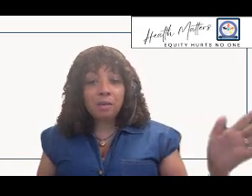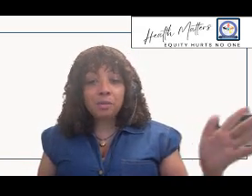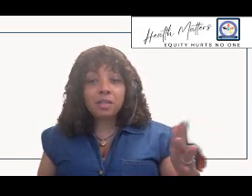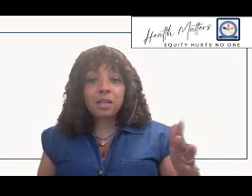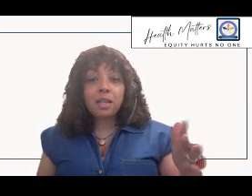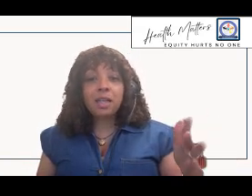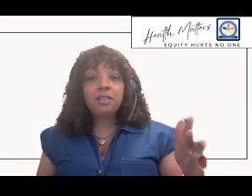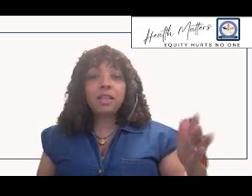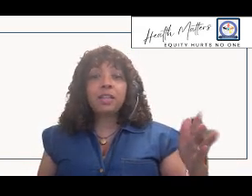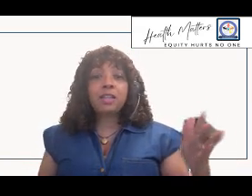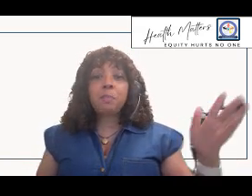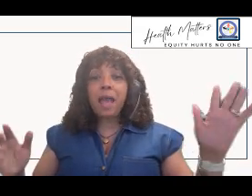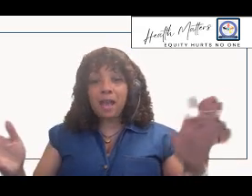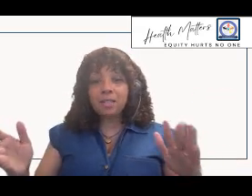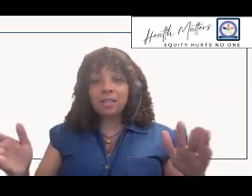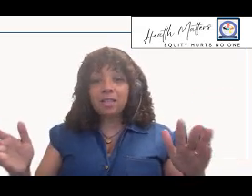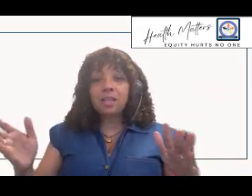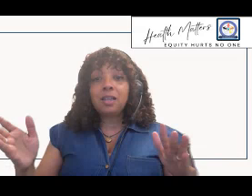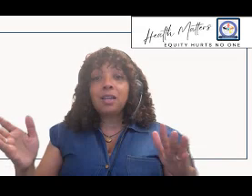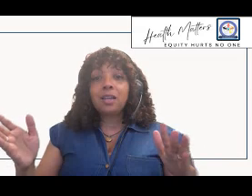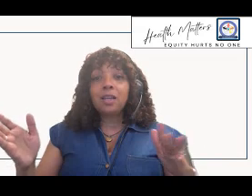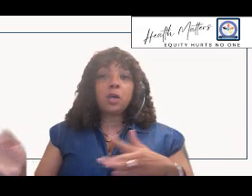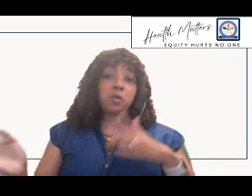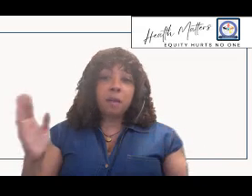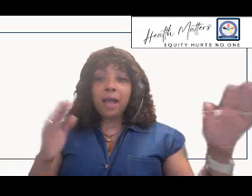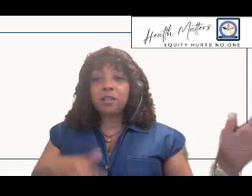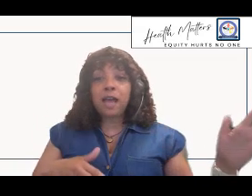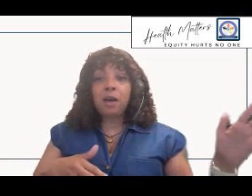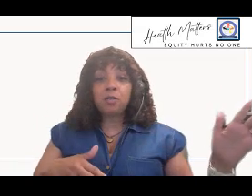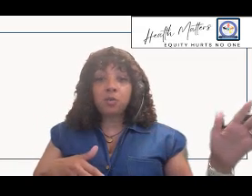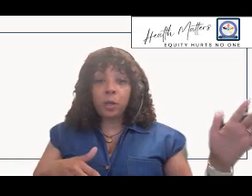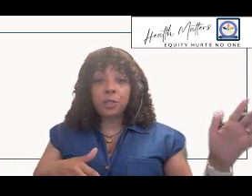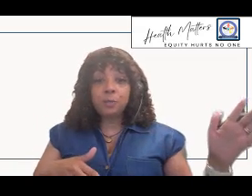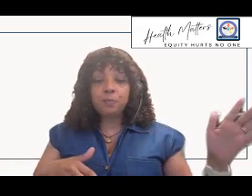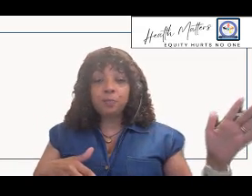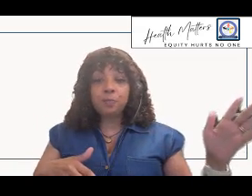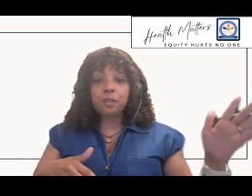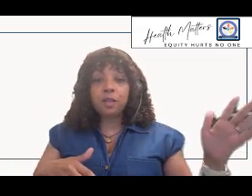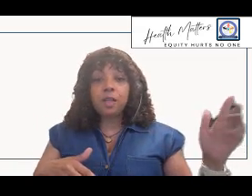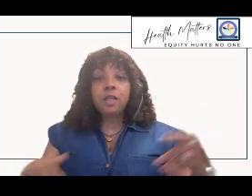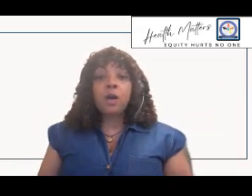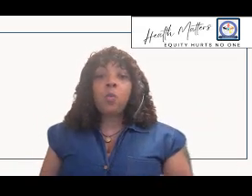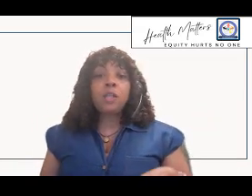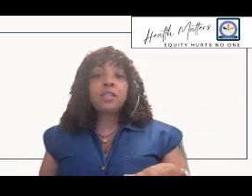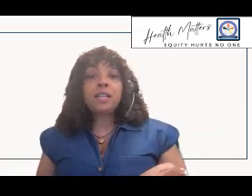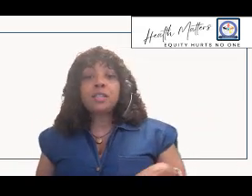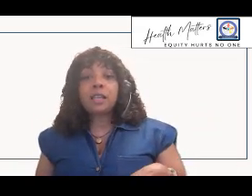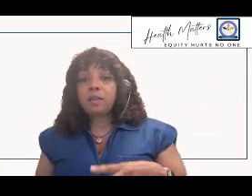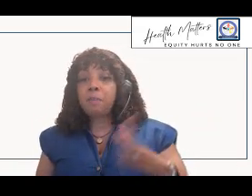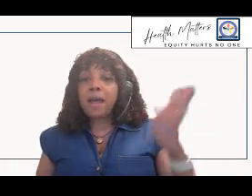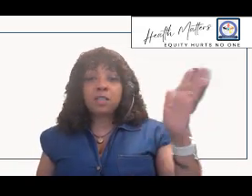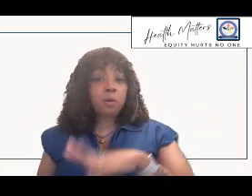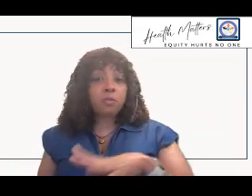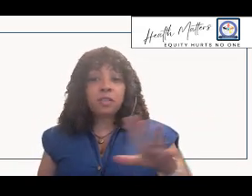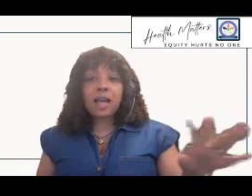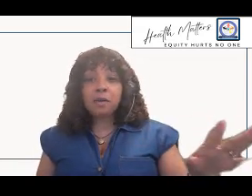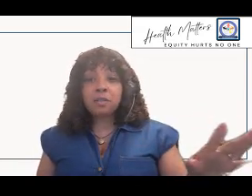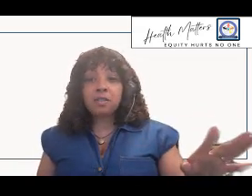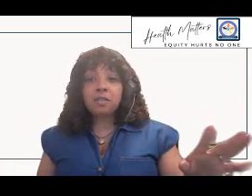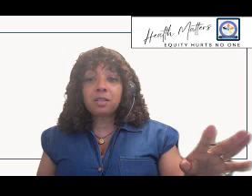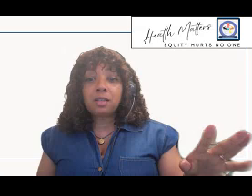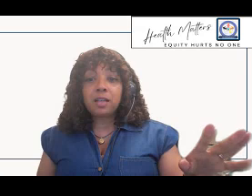second house, it then is passed, it goes back to the House of Origin. Now, once it has again passed both